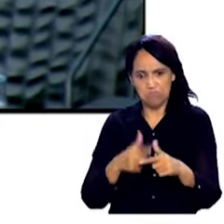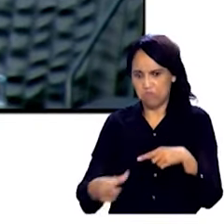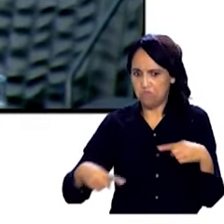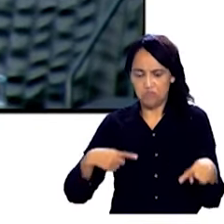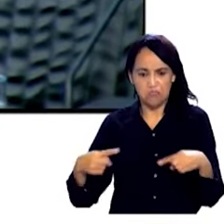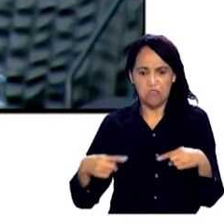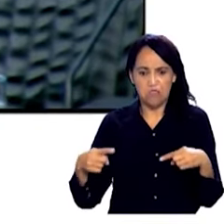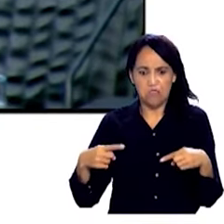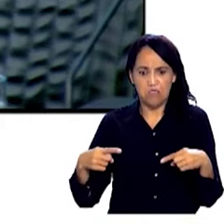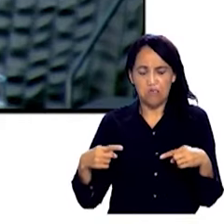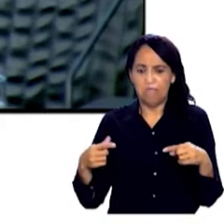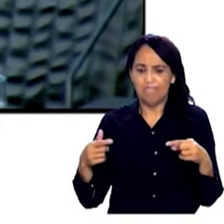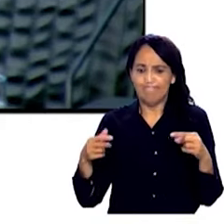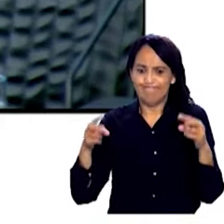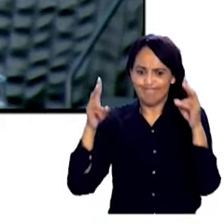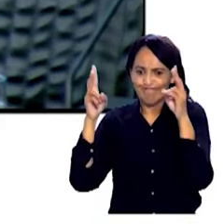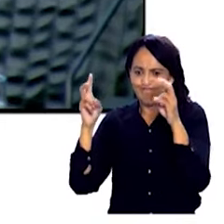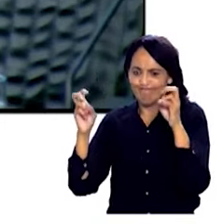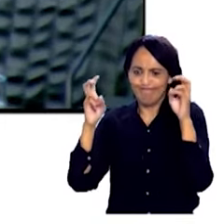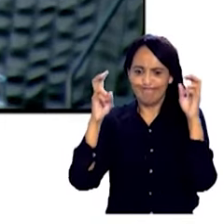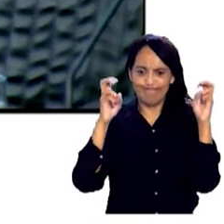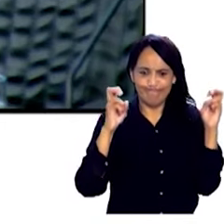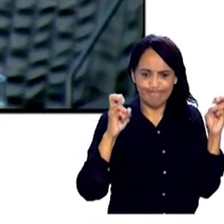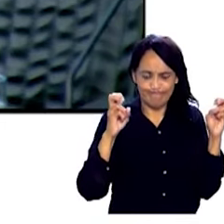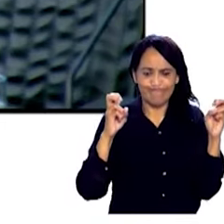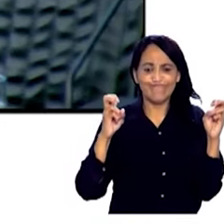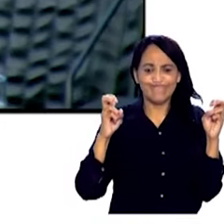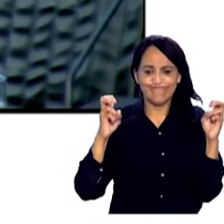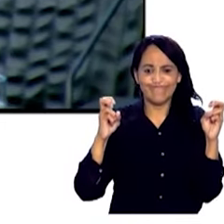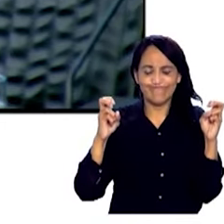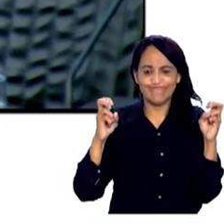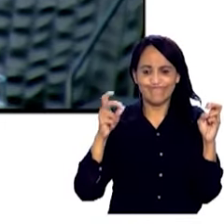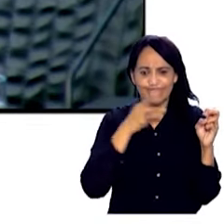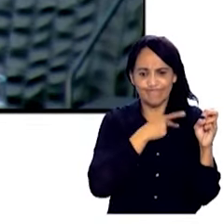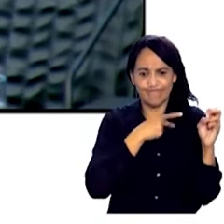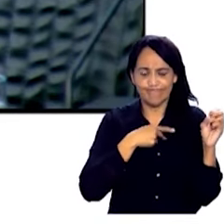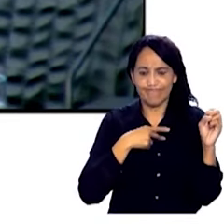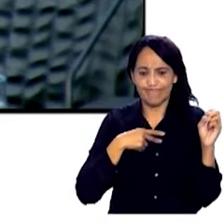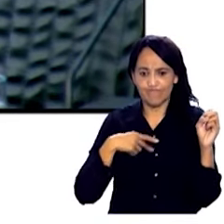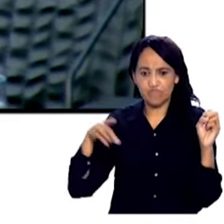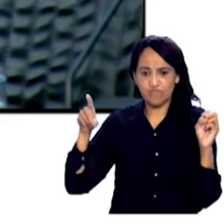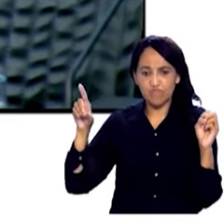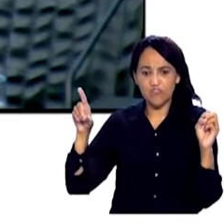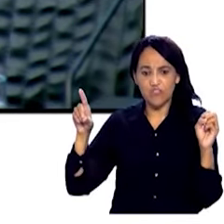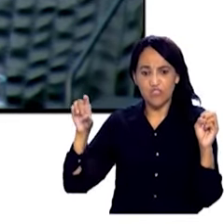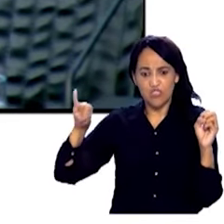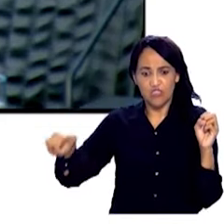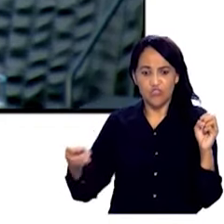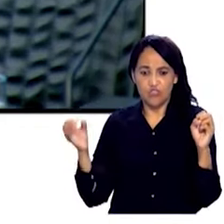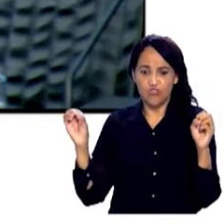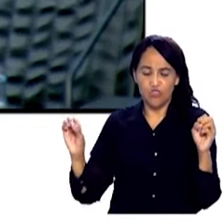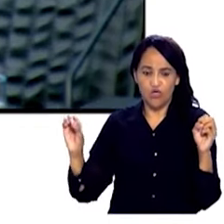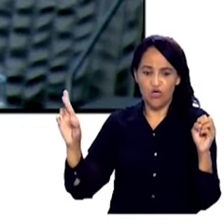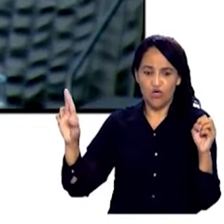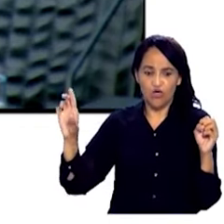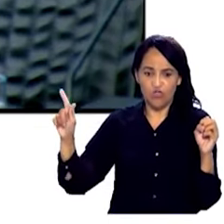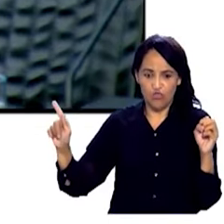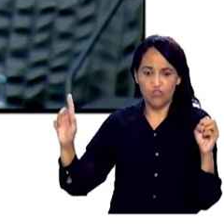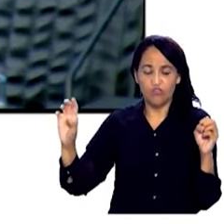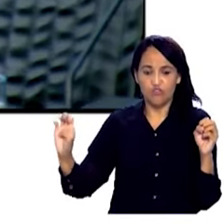ru hw Bush anon and Anthony Kennedy for example